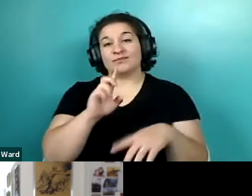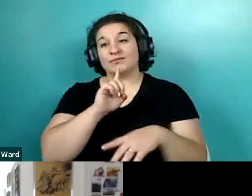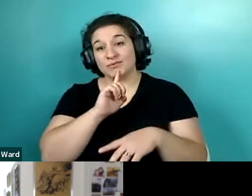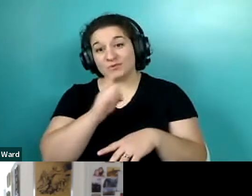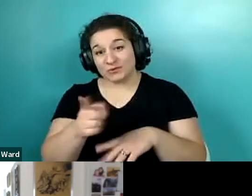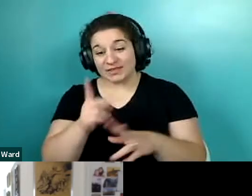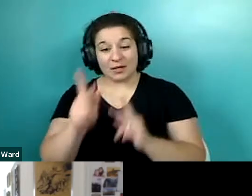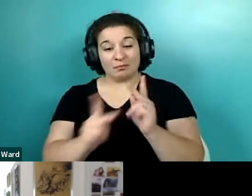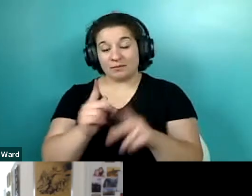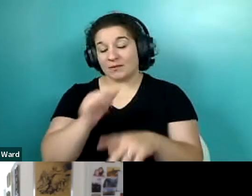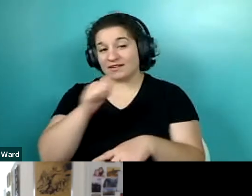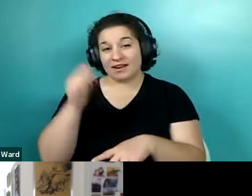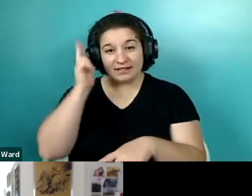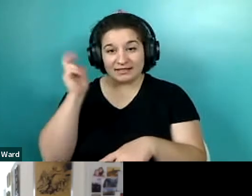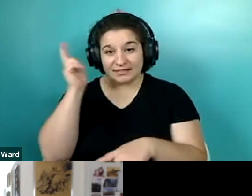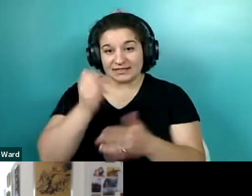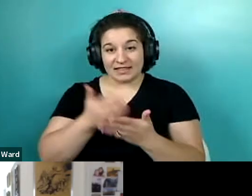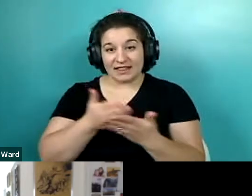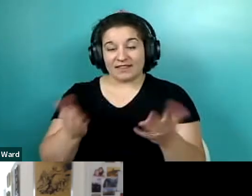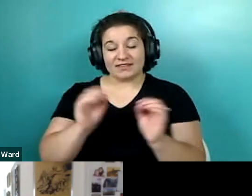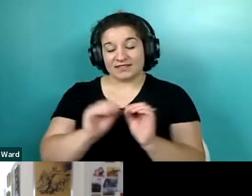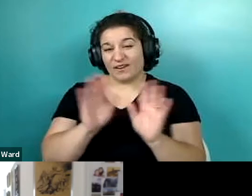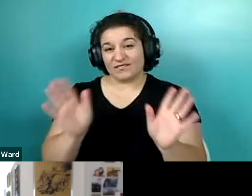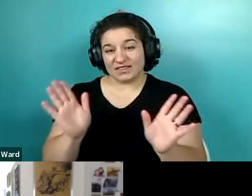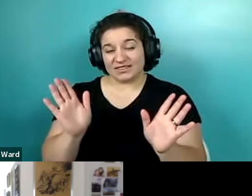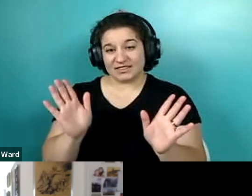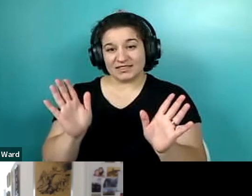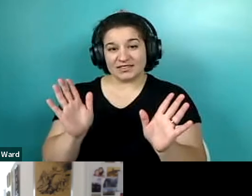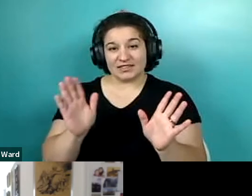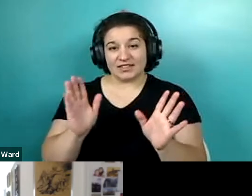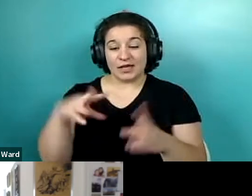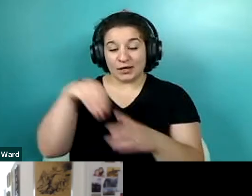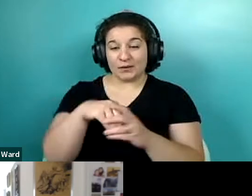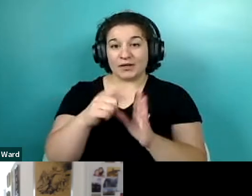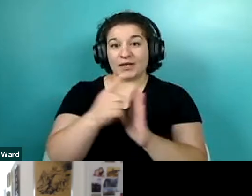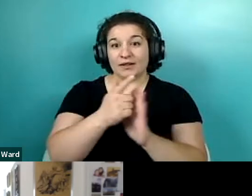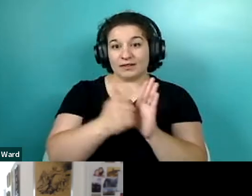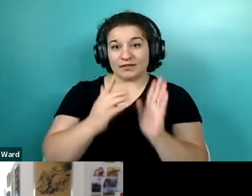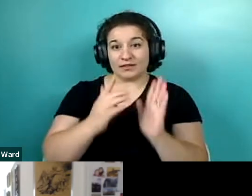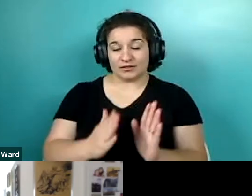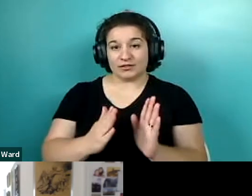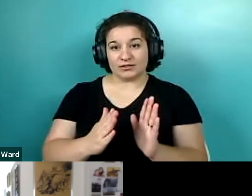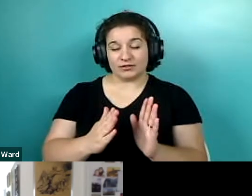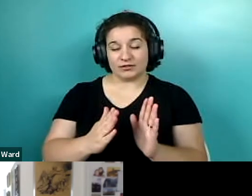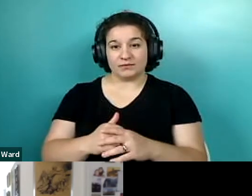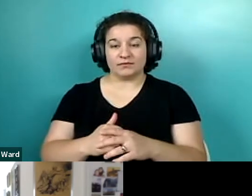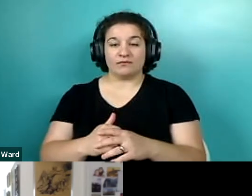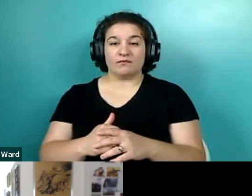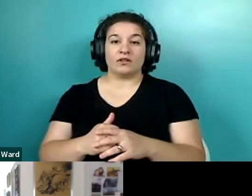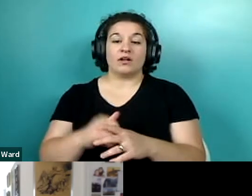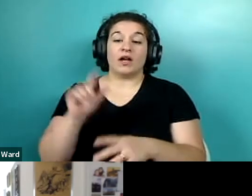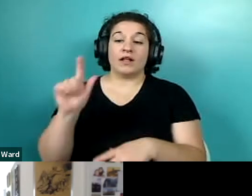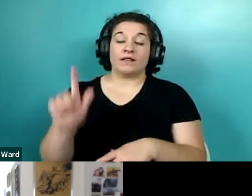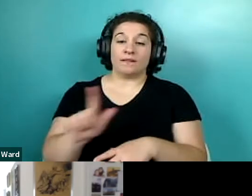not listening to things that are obvious. I include legislators in this regard. Libraries are something